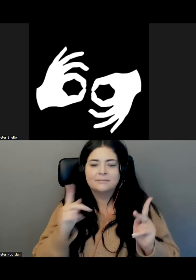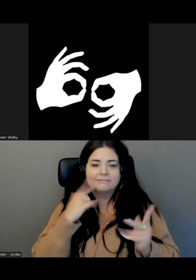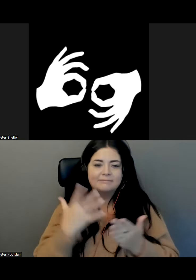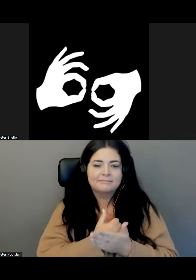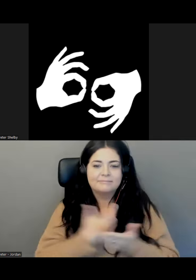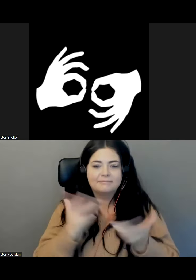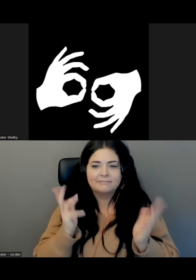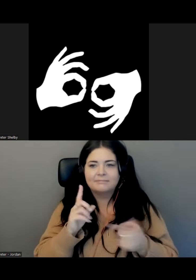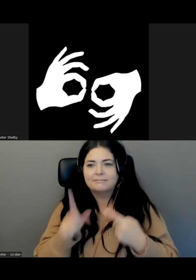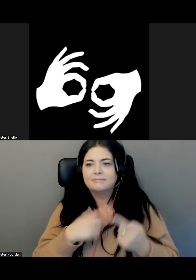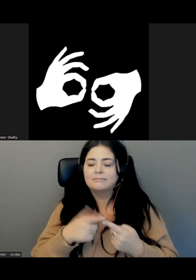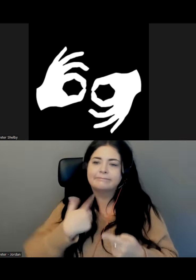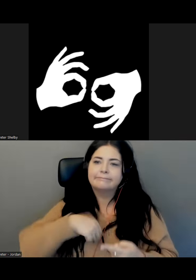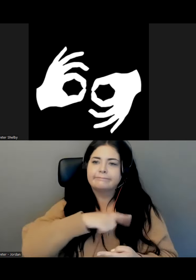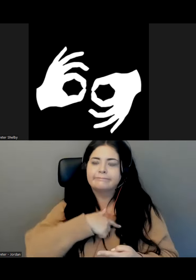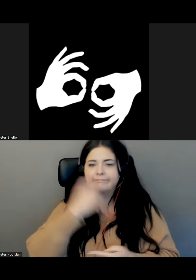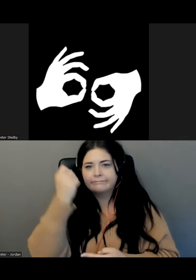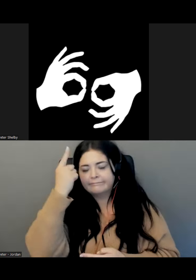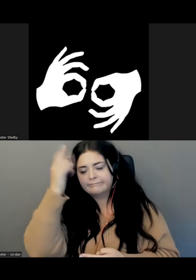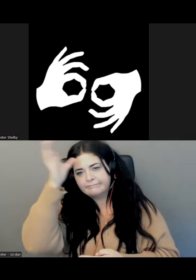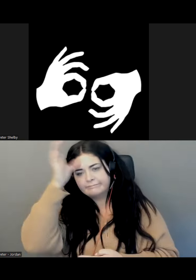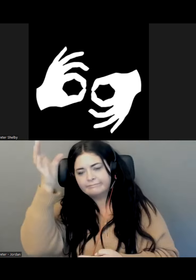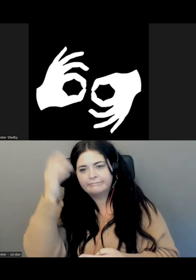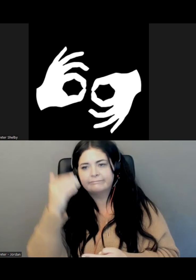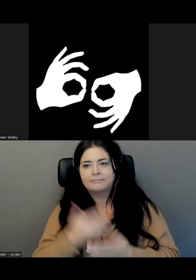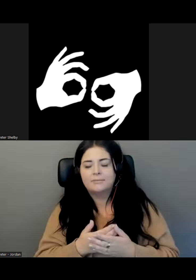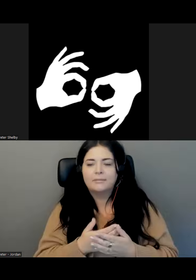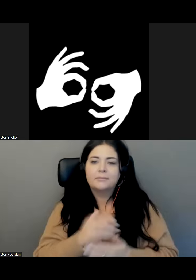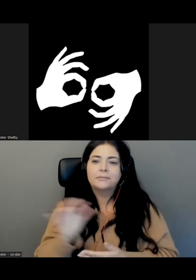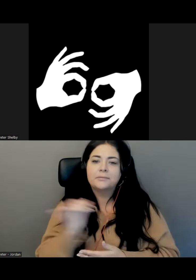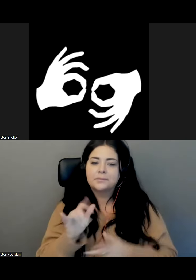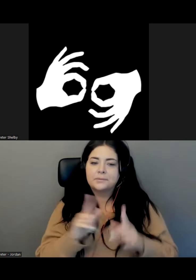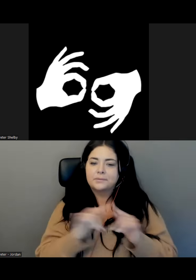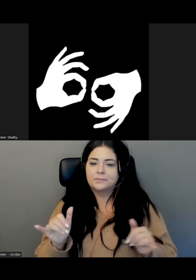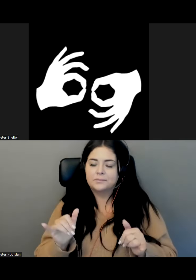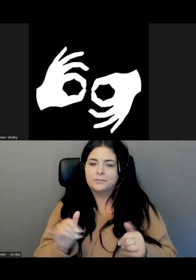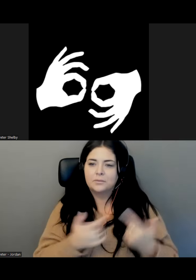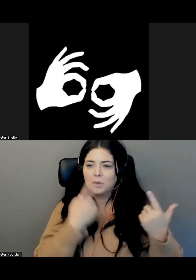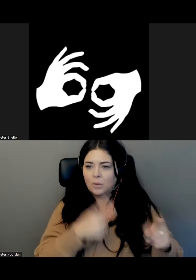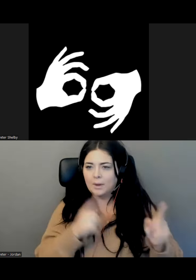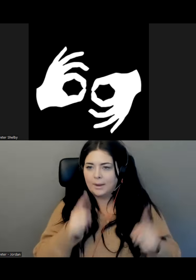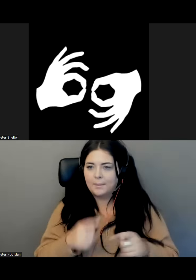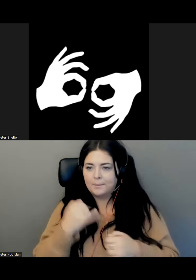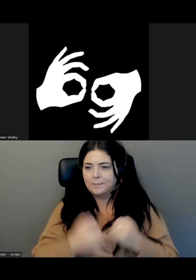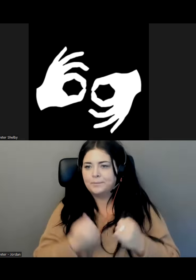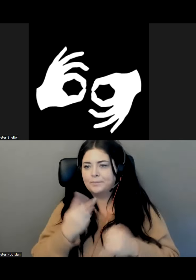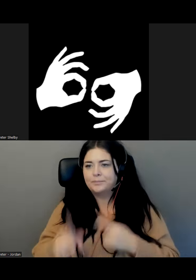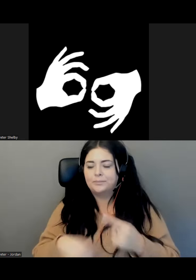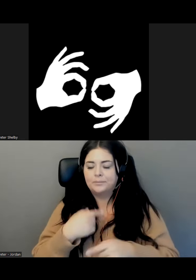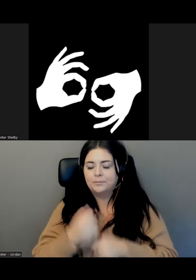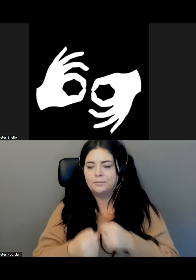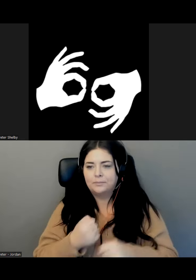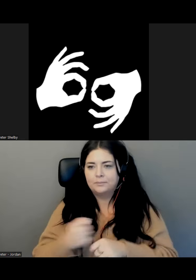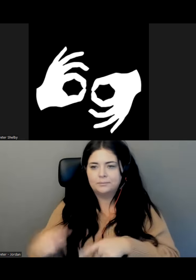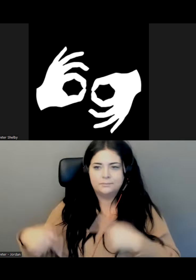about what we've learned and especially how much has happened in the field over the past few years. There's been a lot